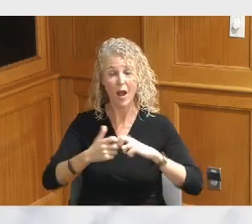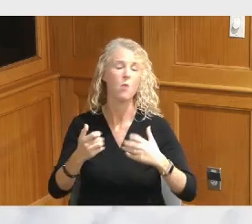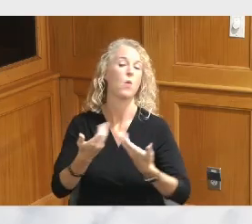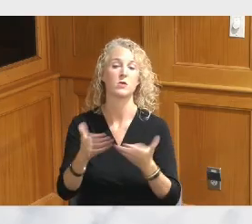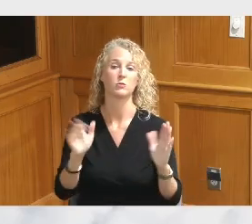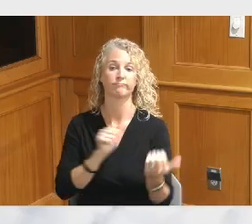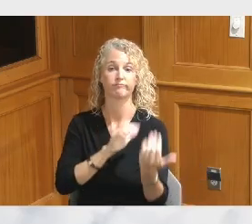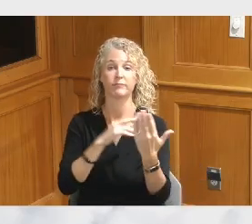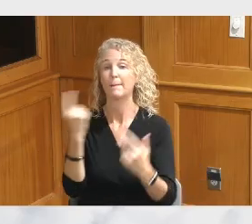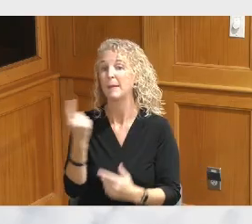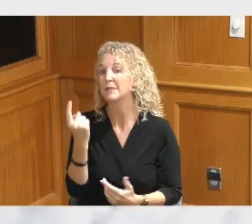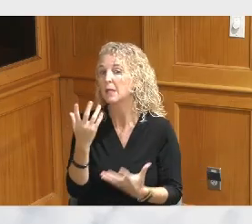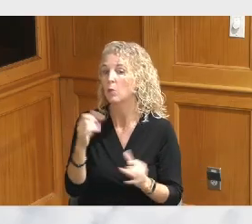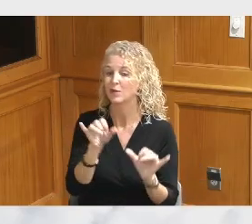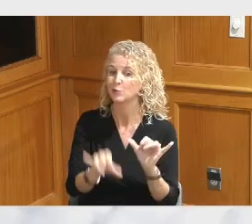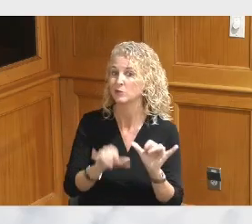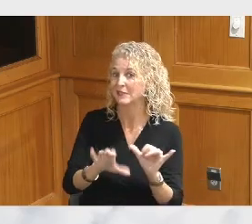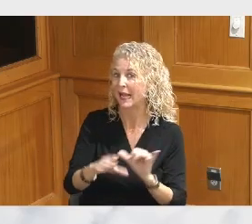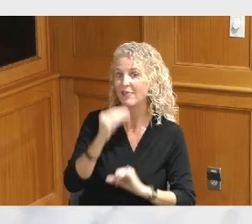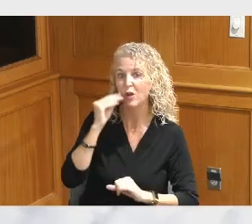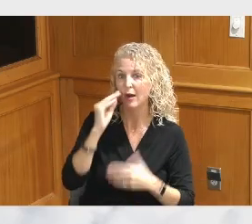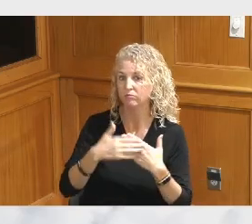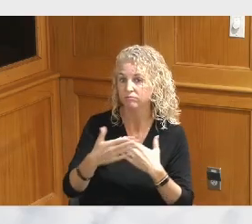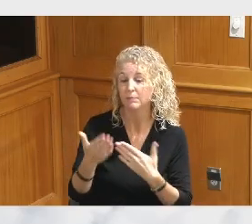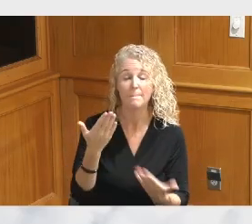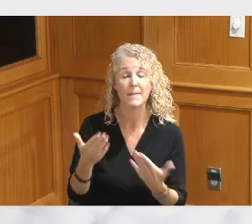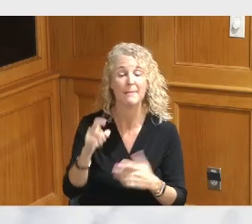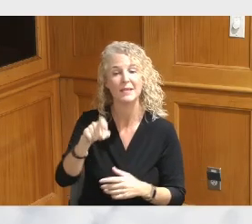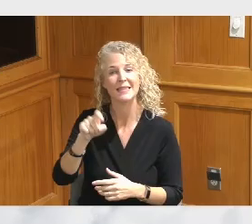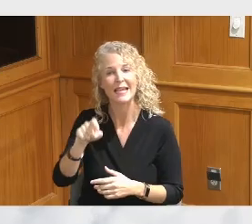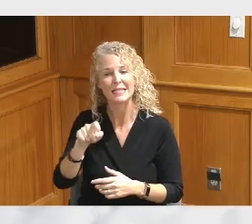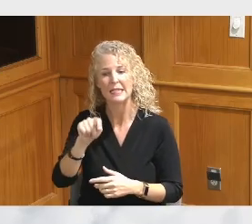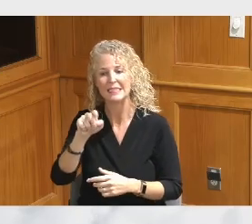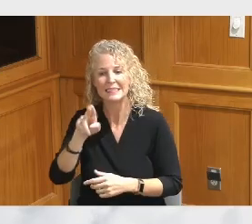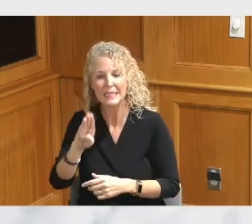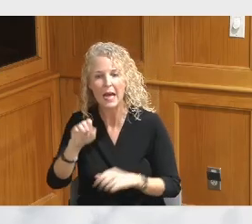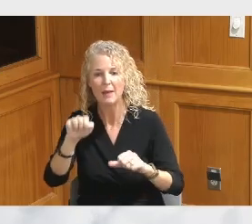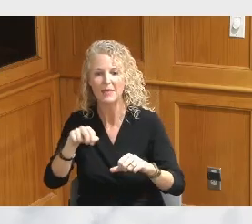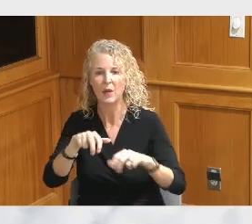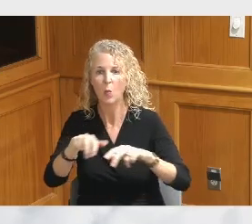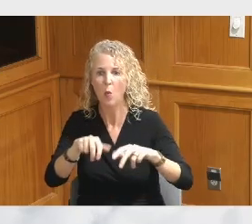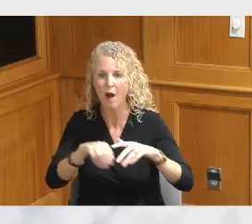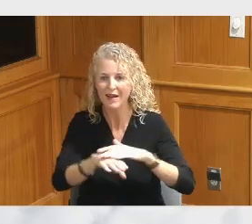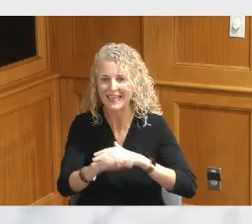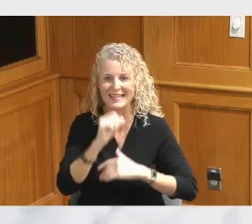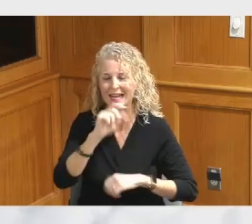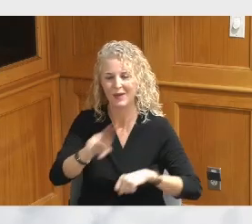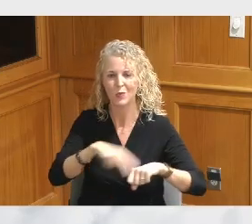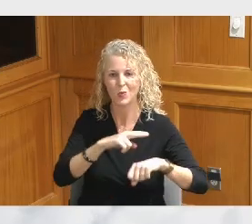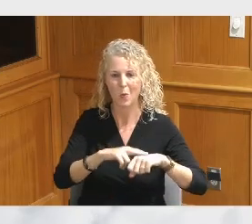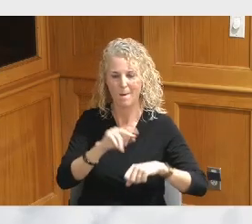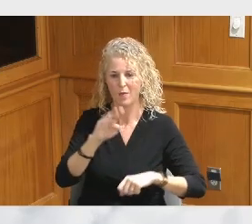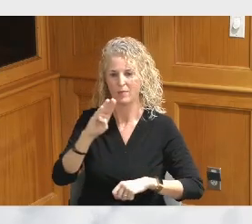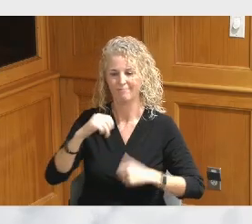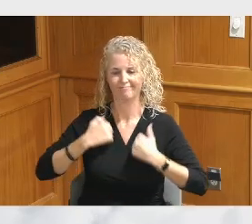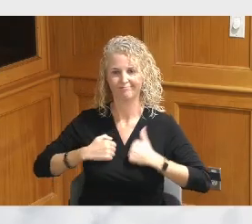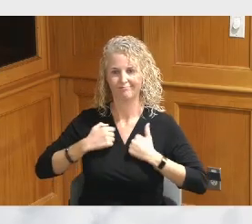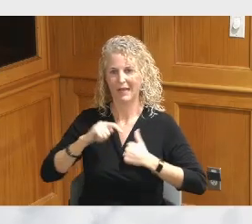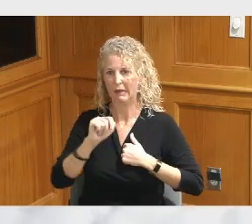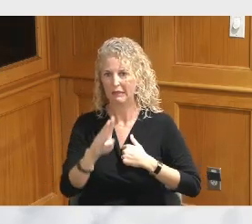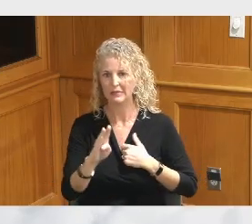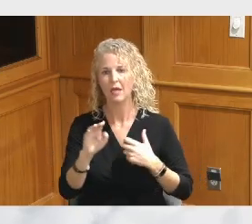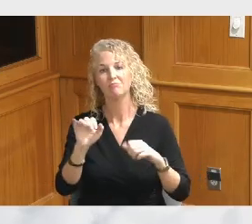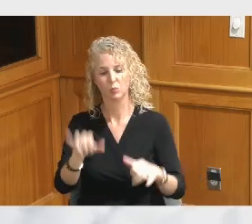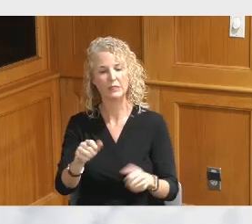maybe someone wants to age in place, they want a walk-in tub, right, versus having a regular bathtub. These kinds of pieces we can do with the